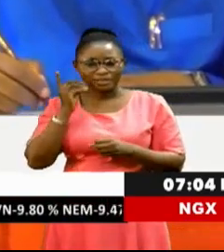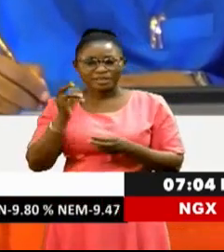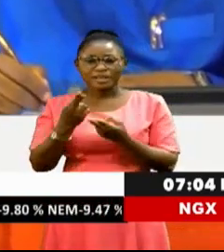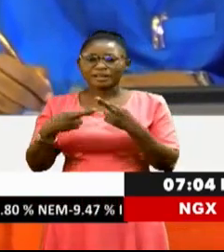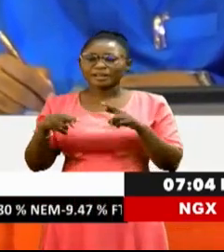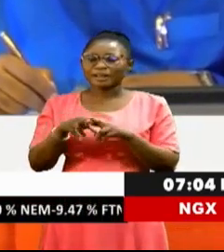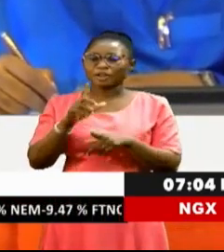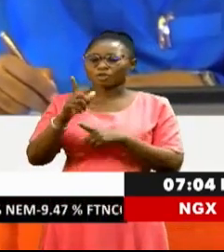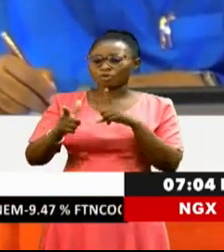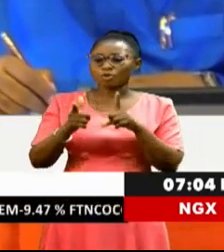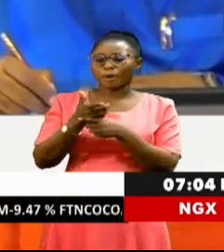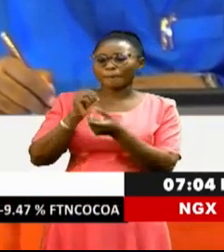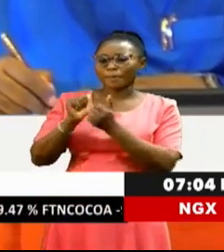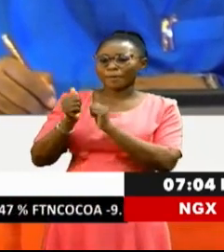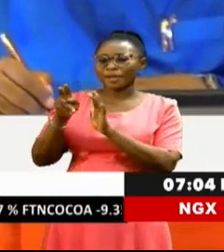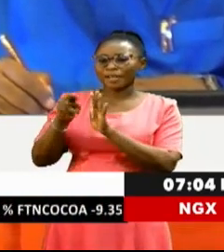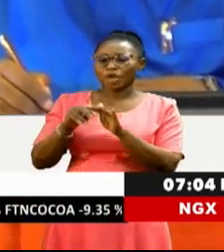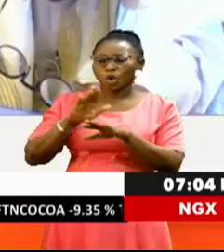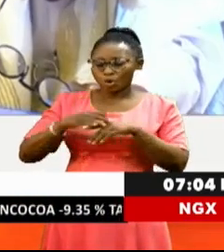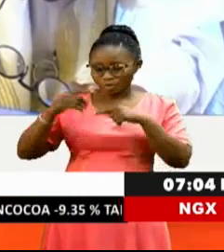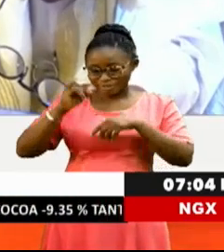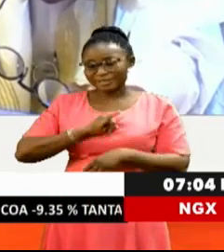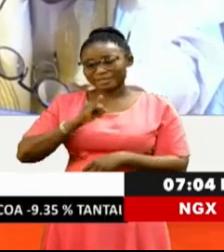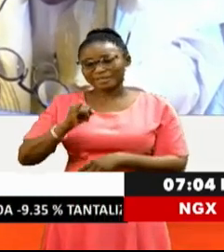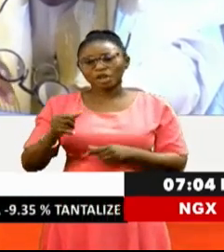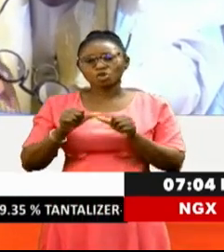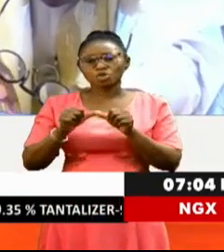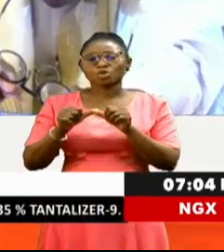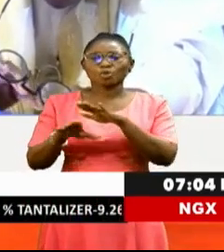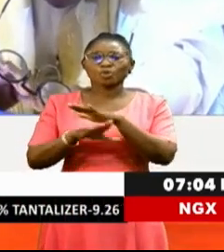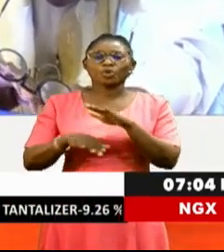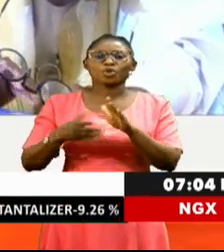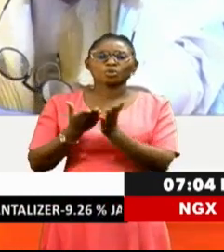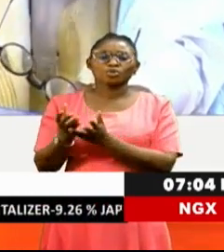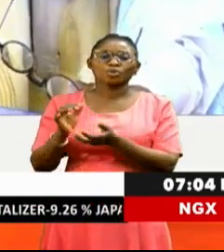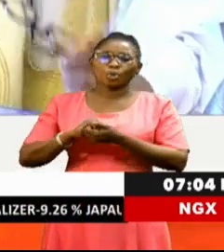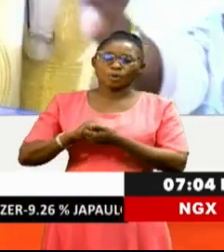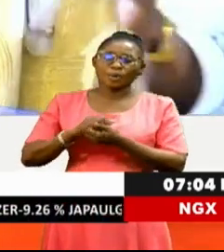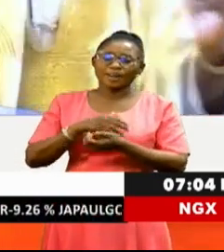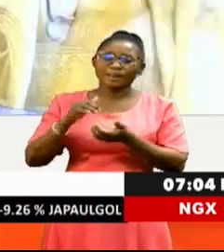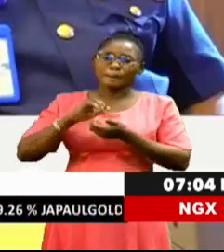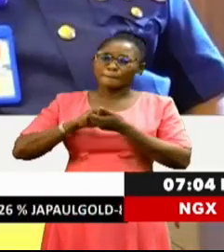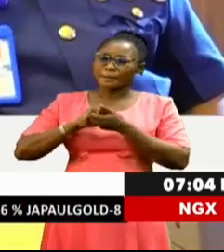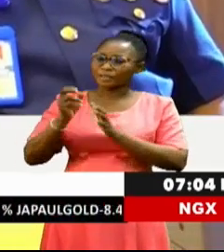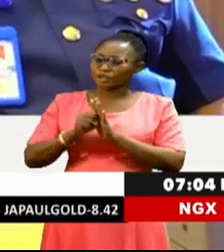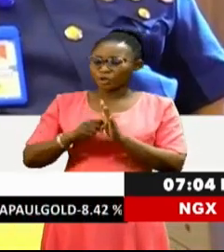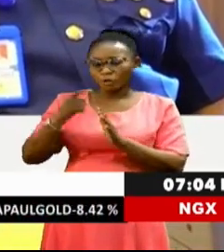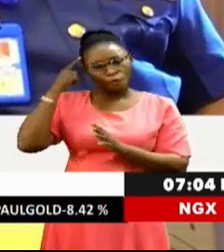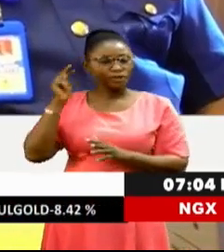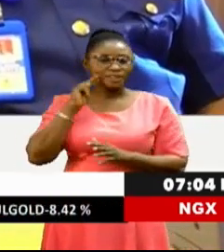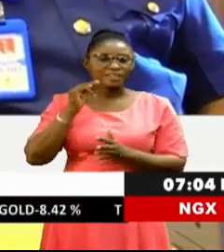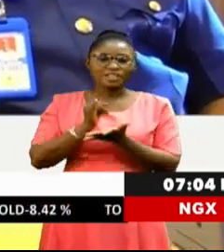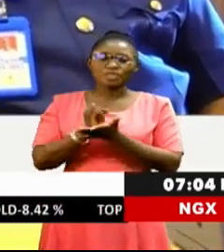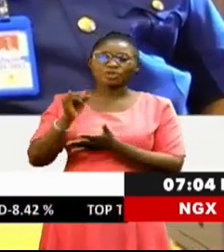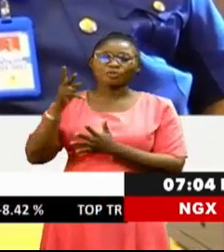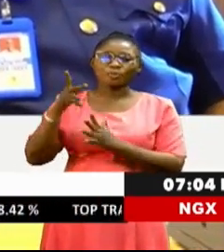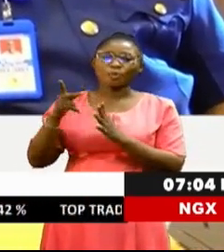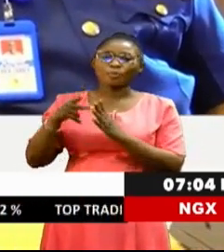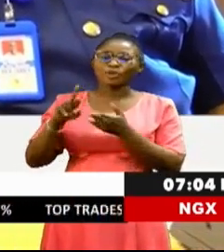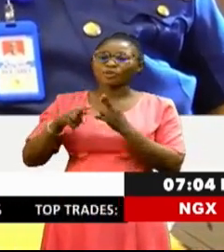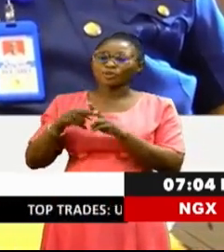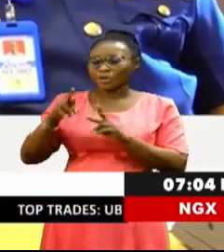global competitiveness on a deliberate, sustainable basis through collaboration and partnership. For Nigeria Institute of Public Relations,